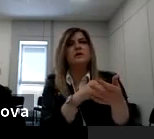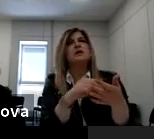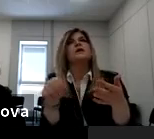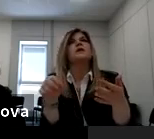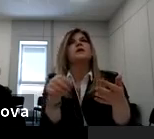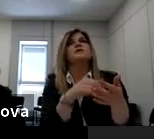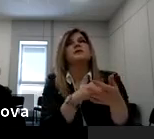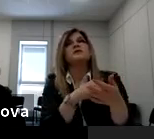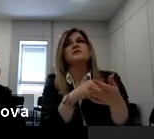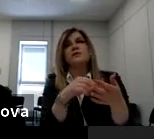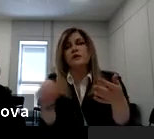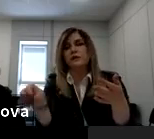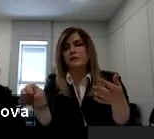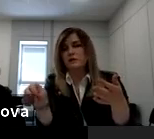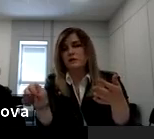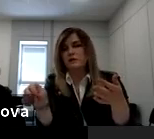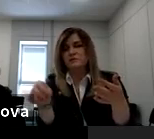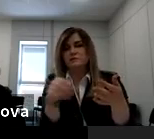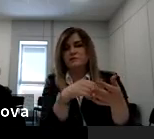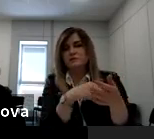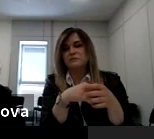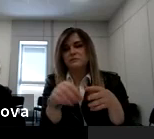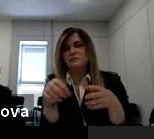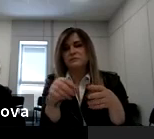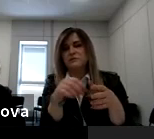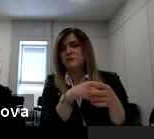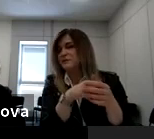to transfer the,